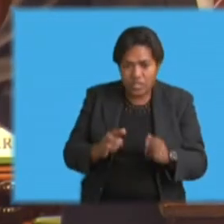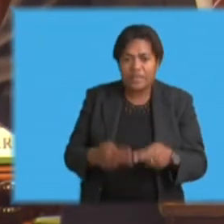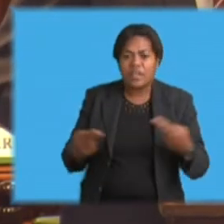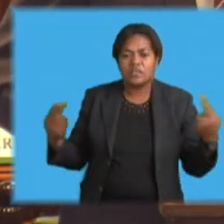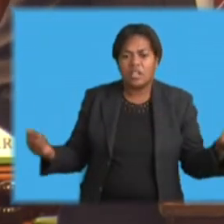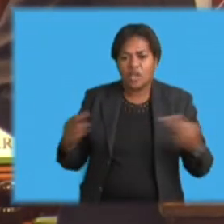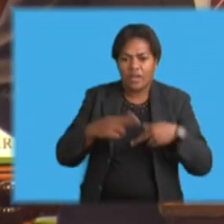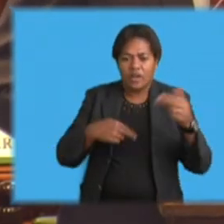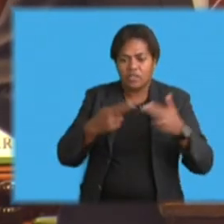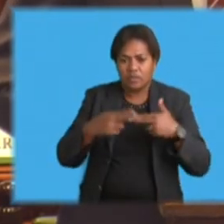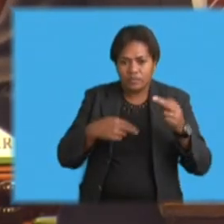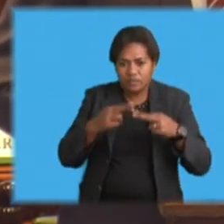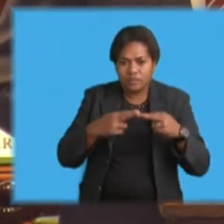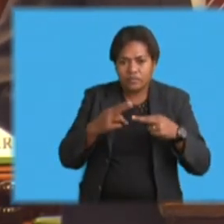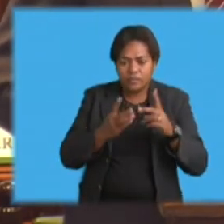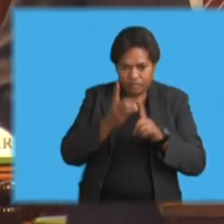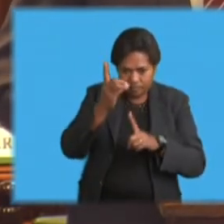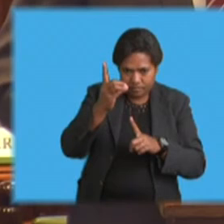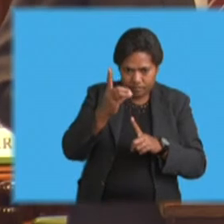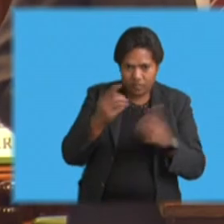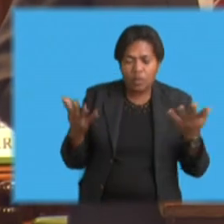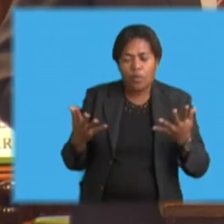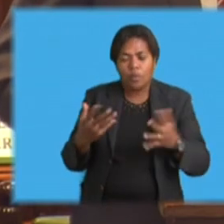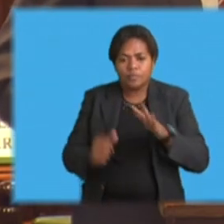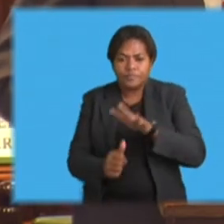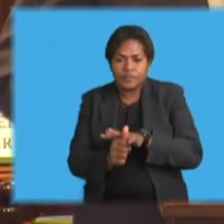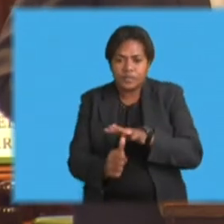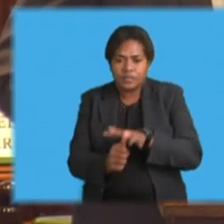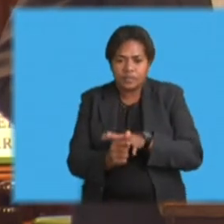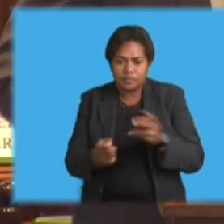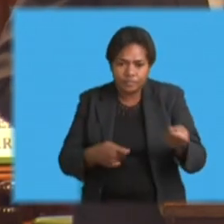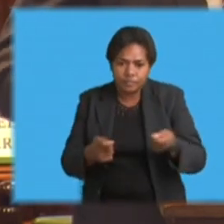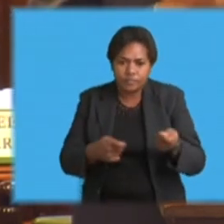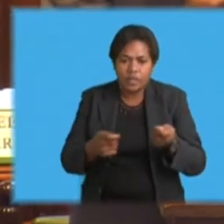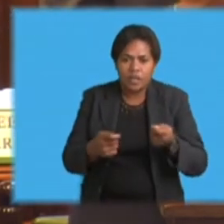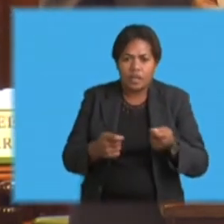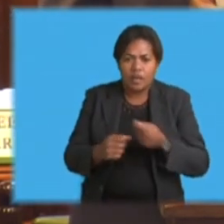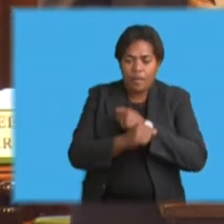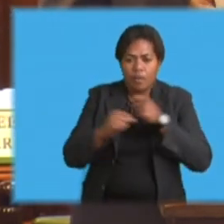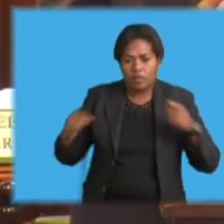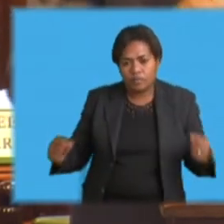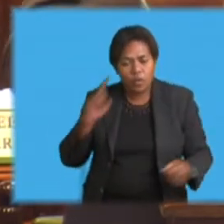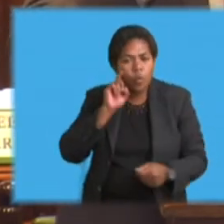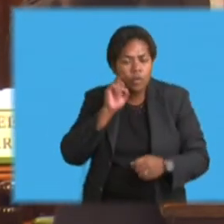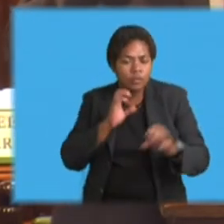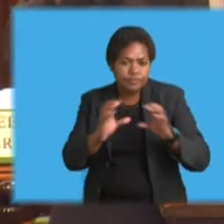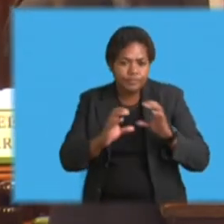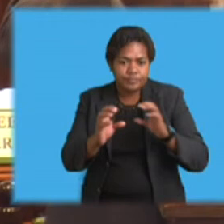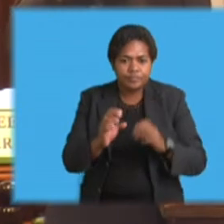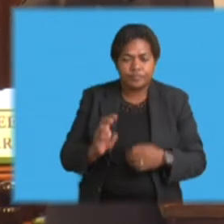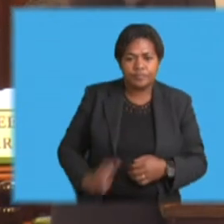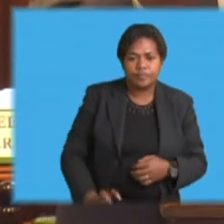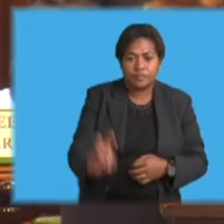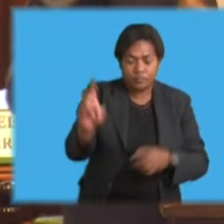that infrastructure so that people can have access to markets, they can have access to power and water, communications and transport, so they can